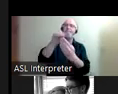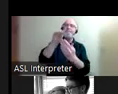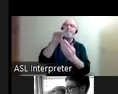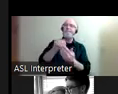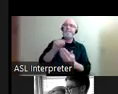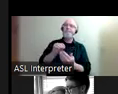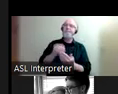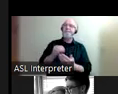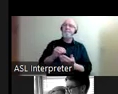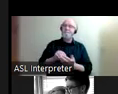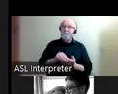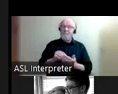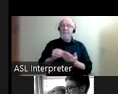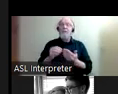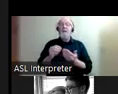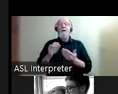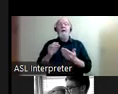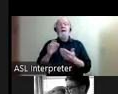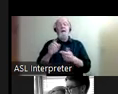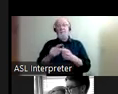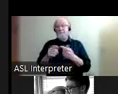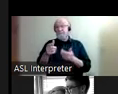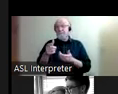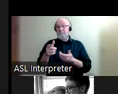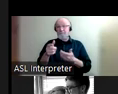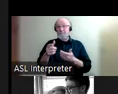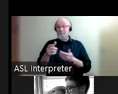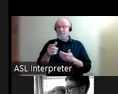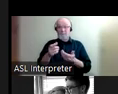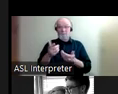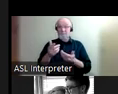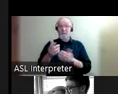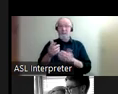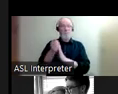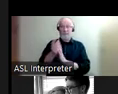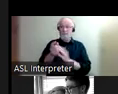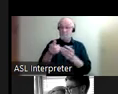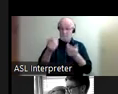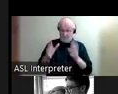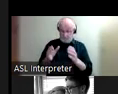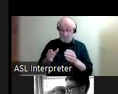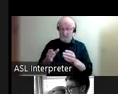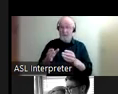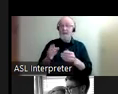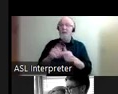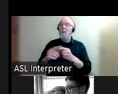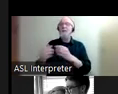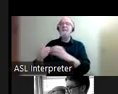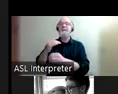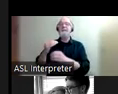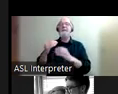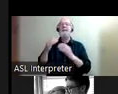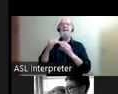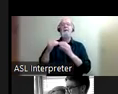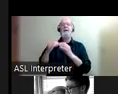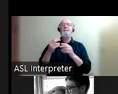in. You're able to get access straight away as soon as the email comes to you for the digital